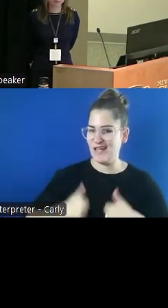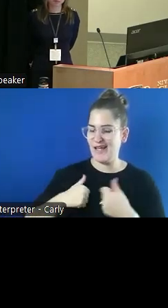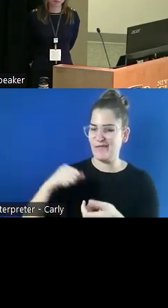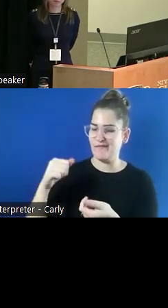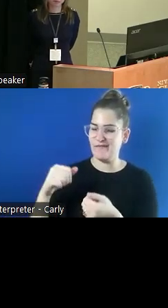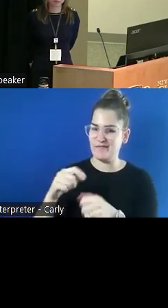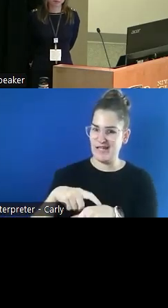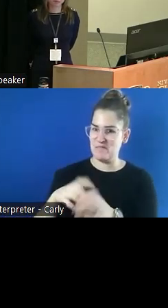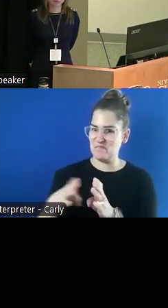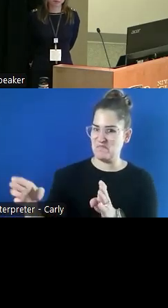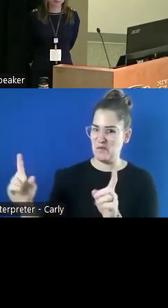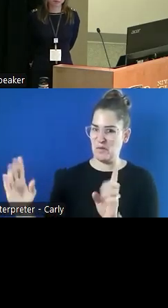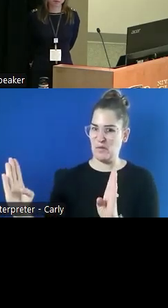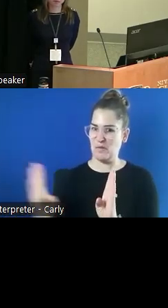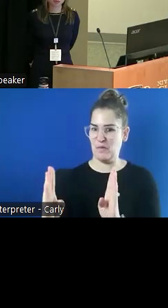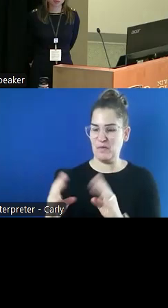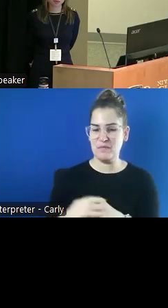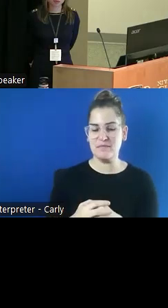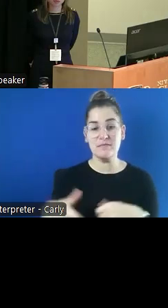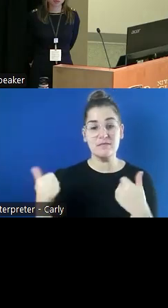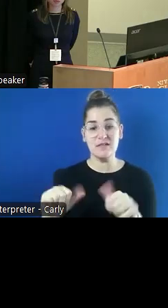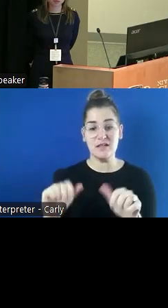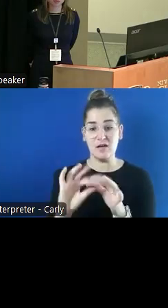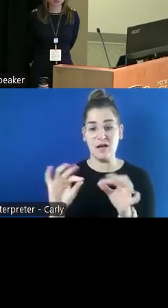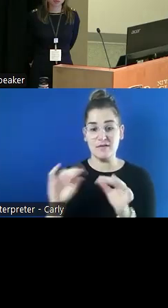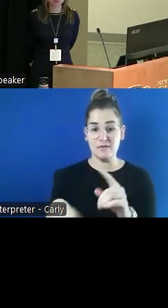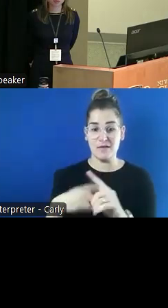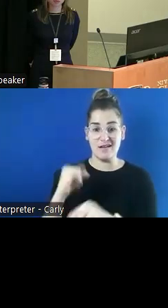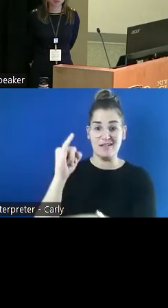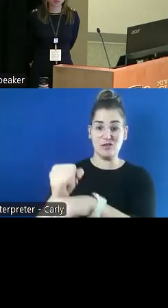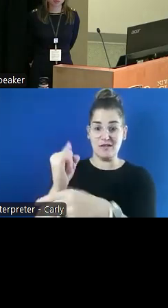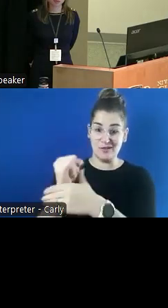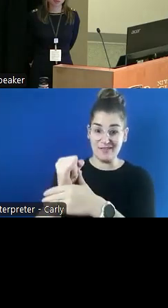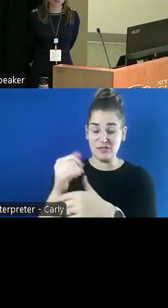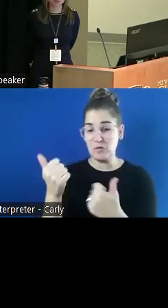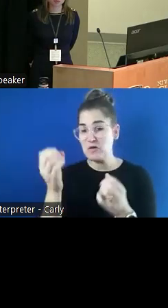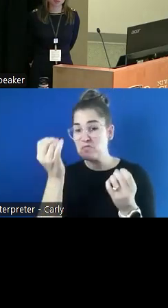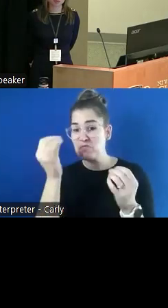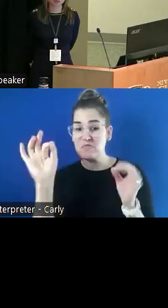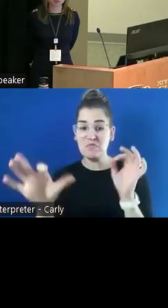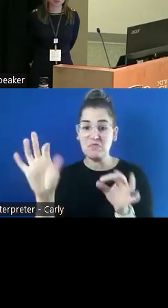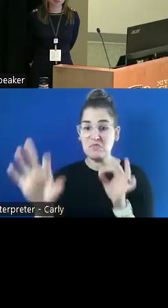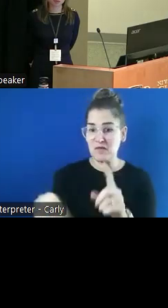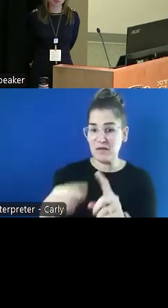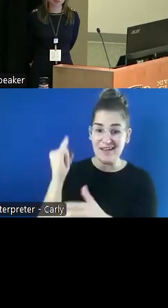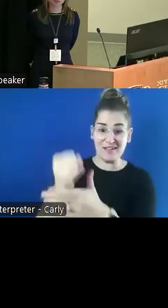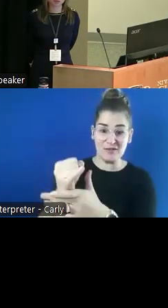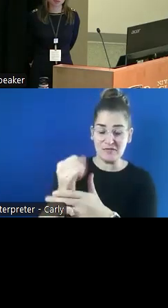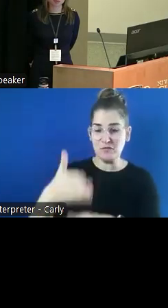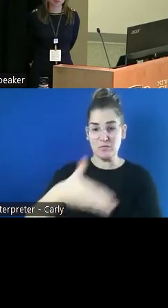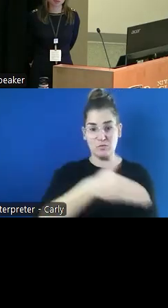do you have any comments on interventions like this? Is there anything in the literature, or do you have thoughts on interventions to